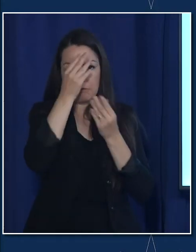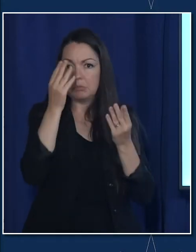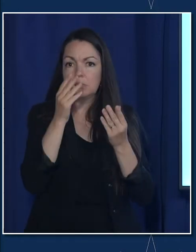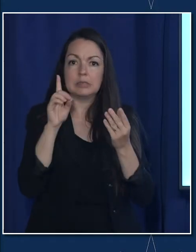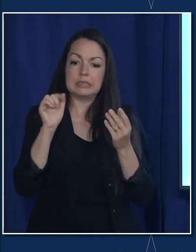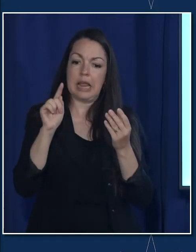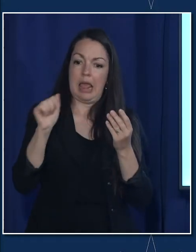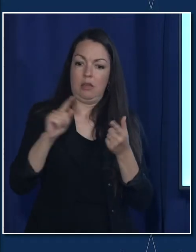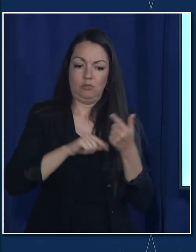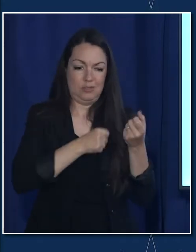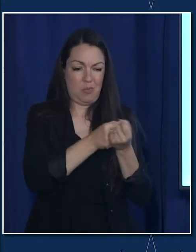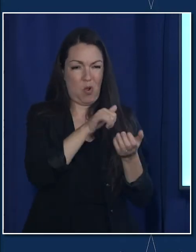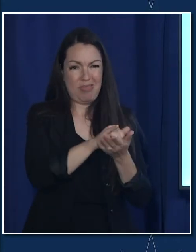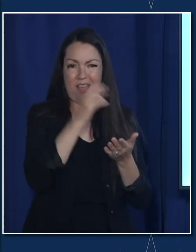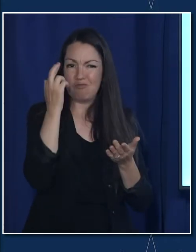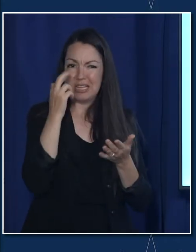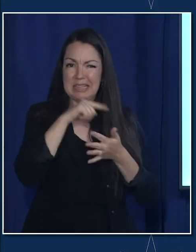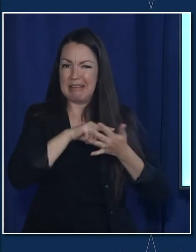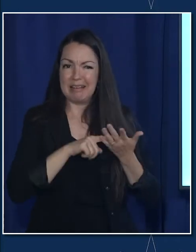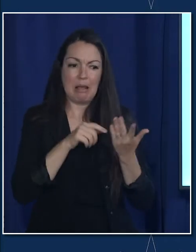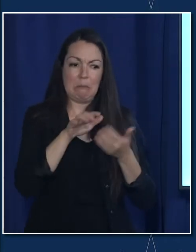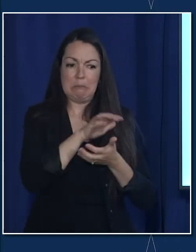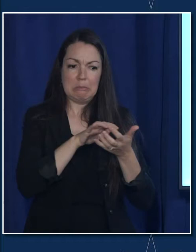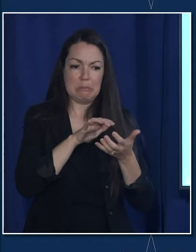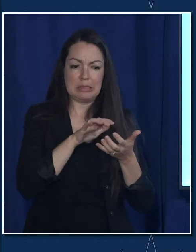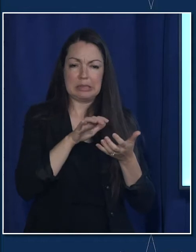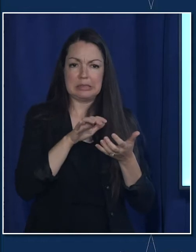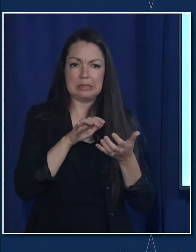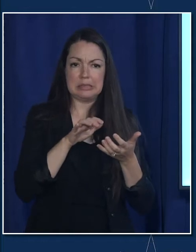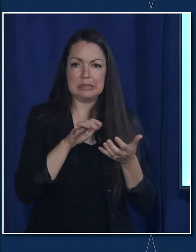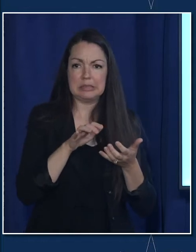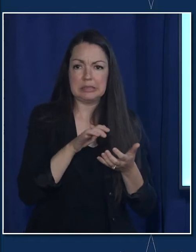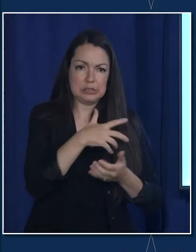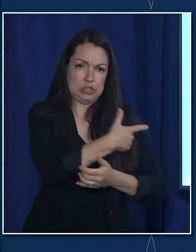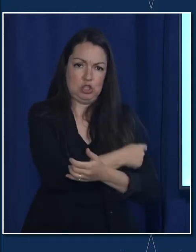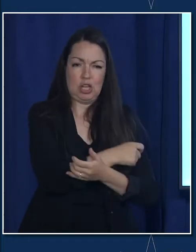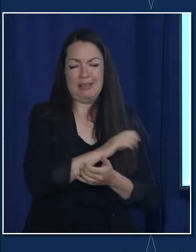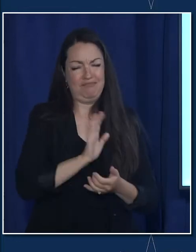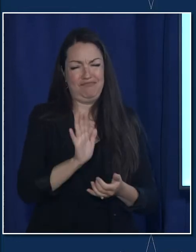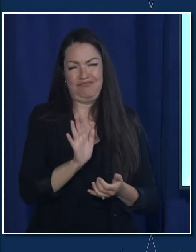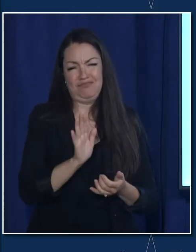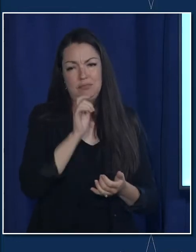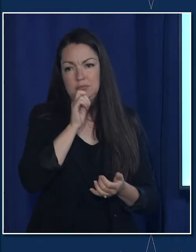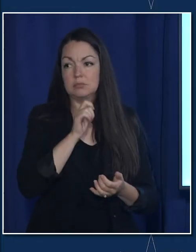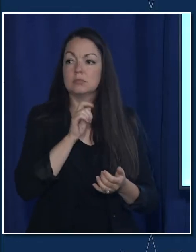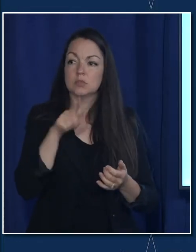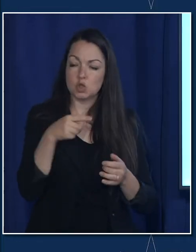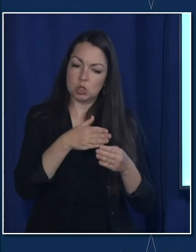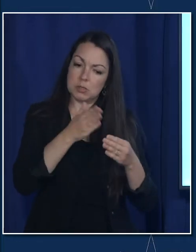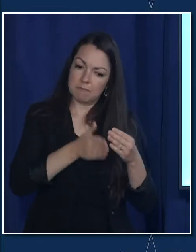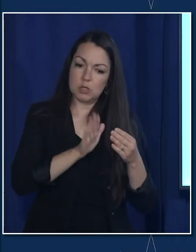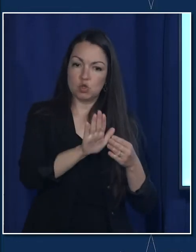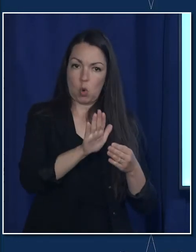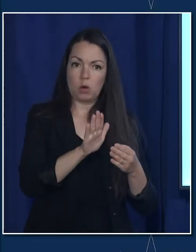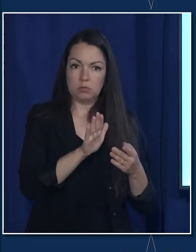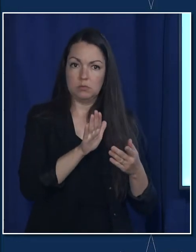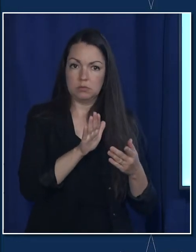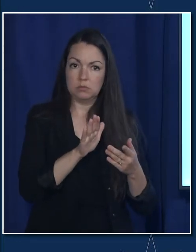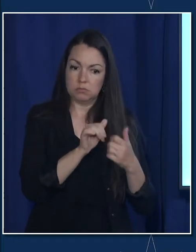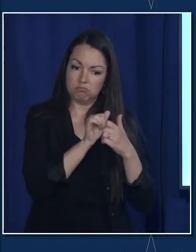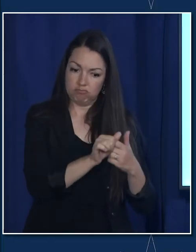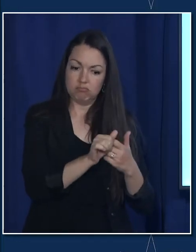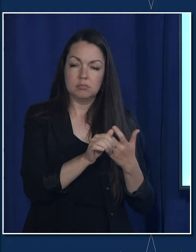really looking at what some of that mixing looks like. So right now, most important thing is complete your series and be ready for when